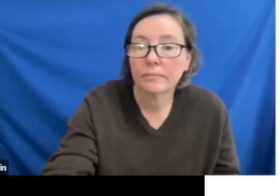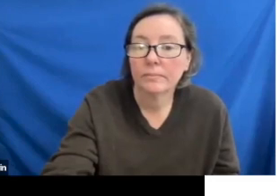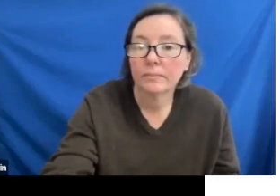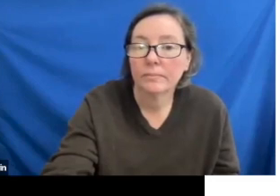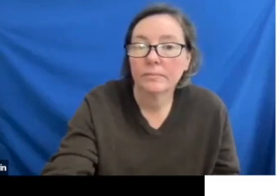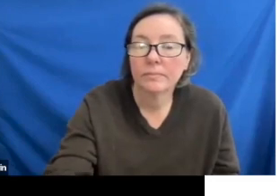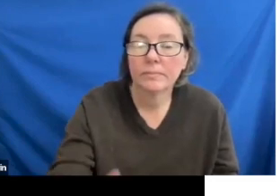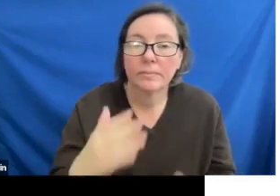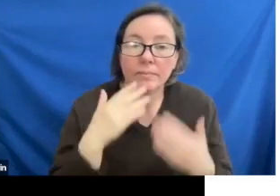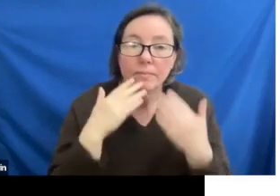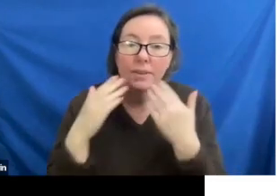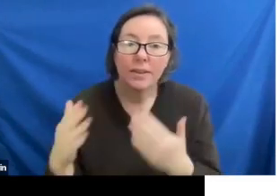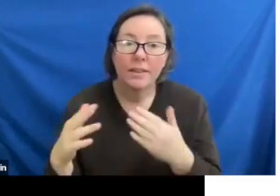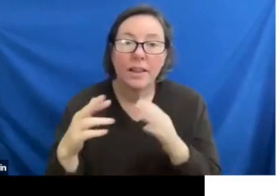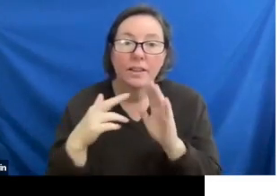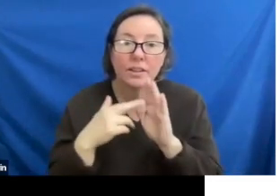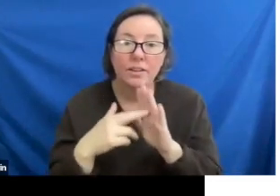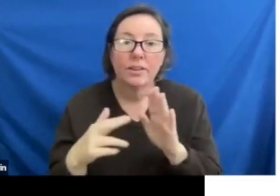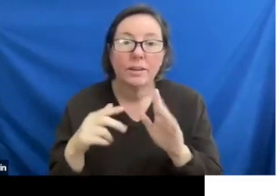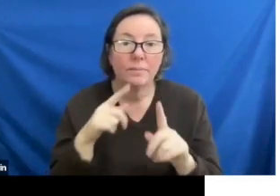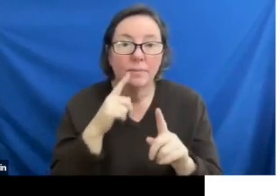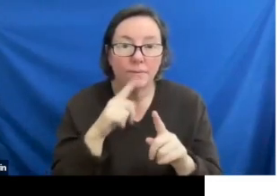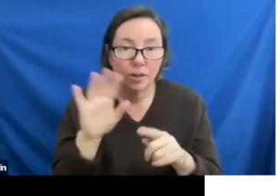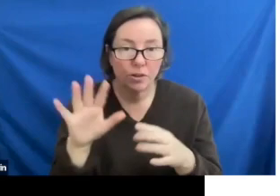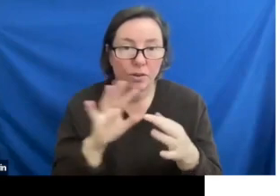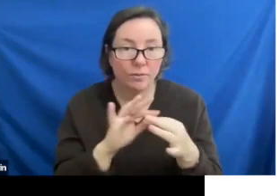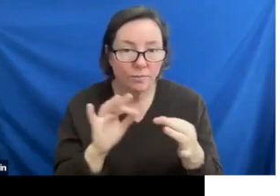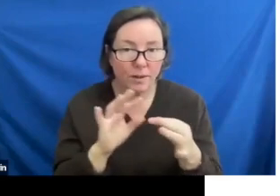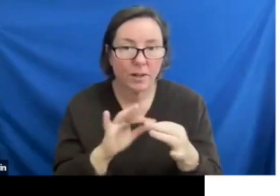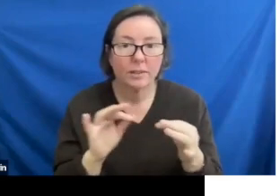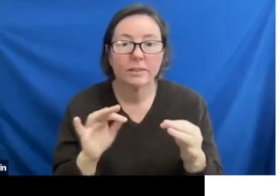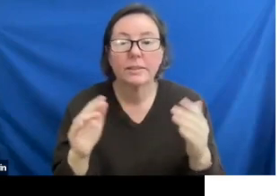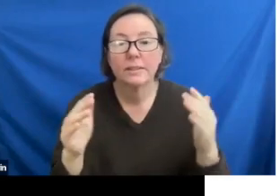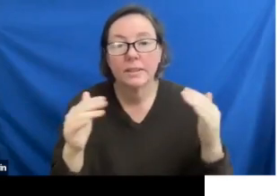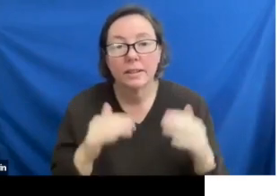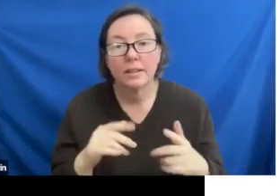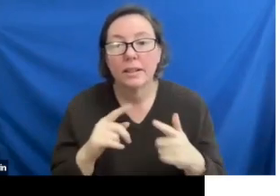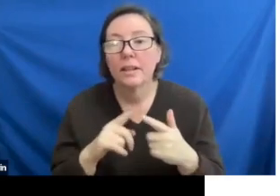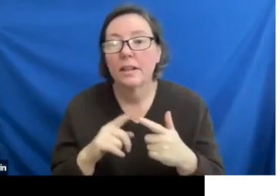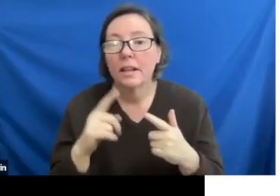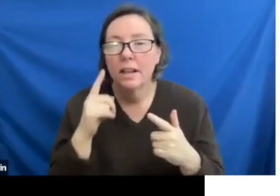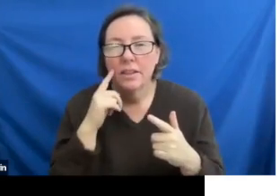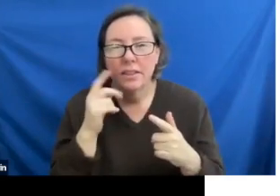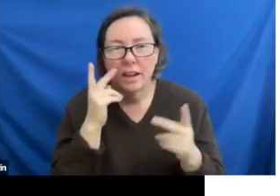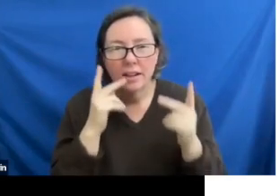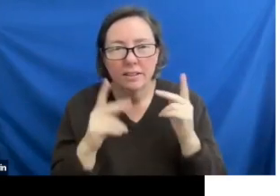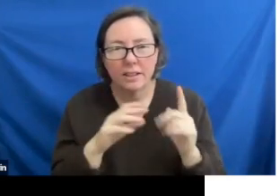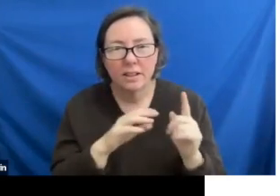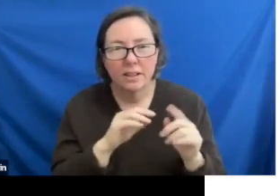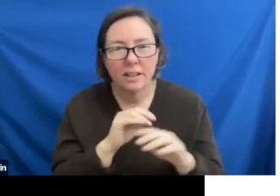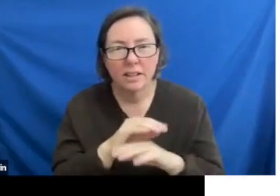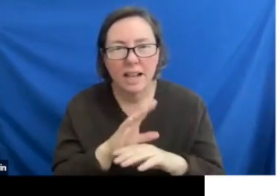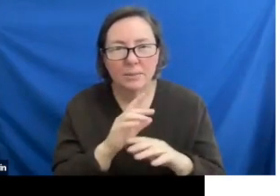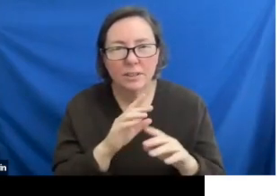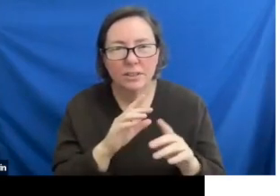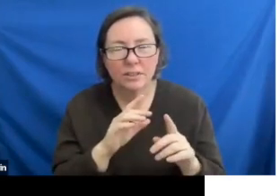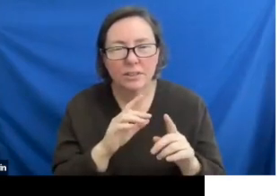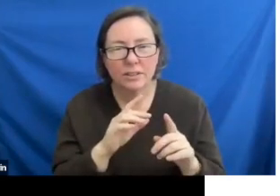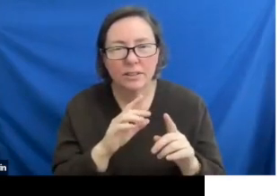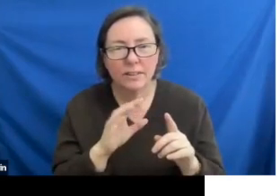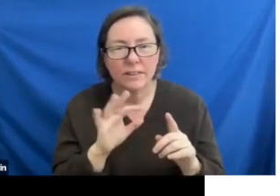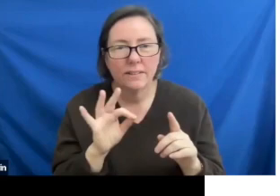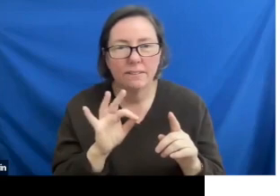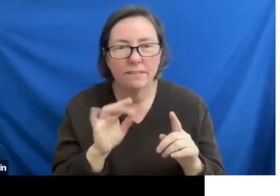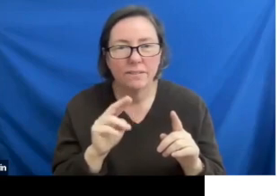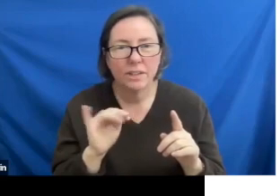Thank you, Rep, for your remarks. I thought I saw Councilor Fernandez Anderson in the